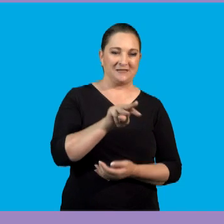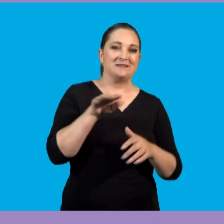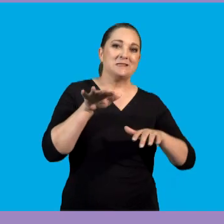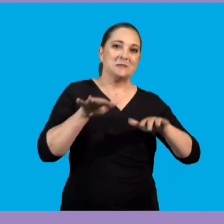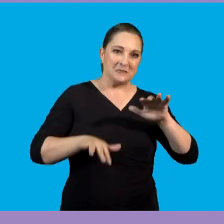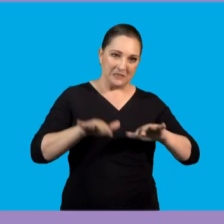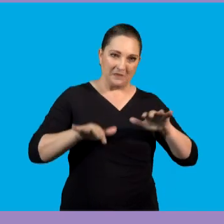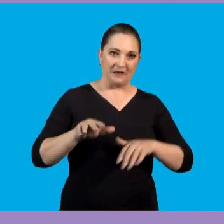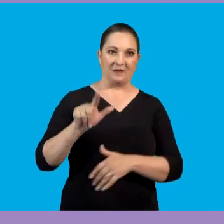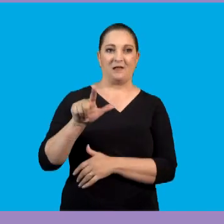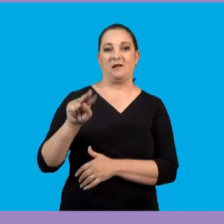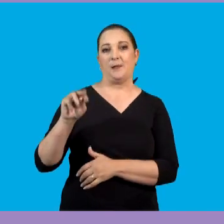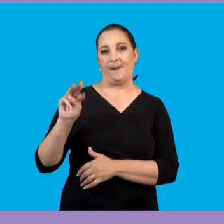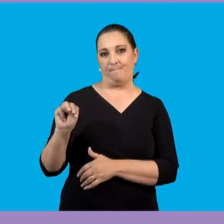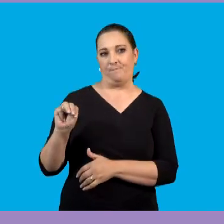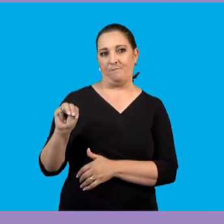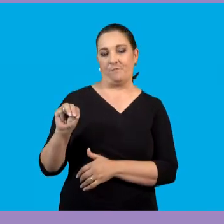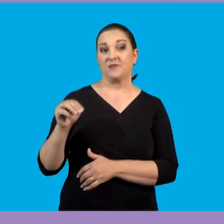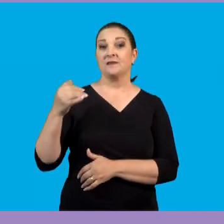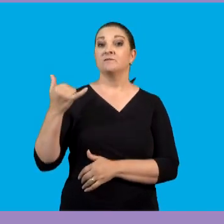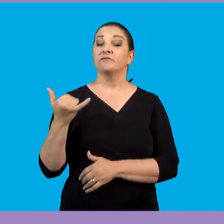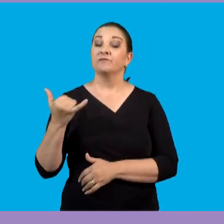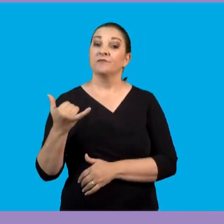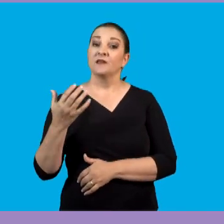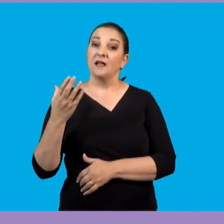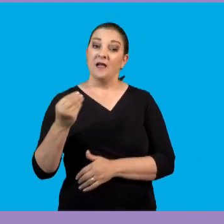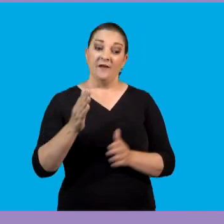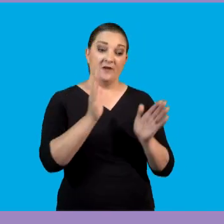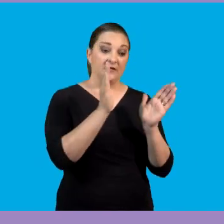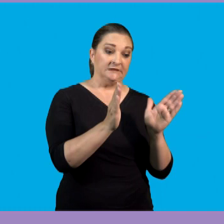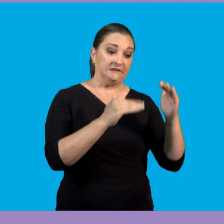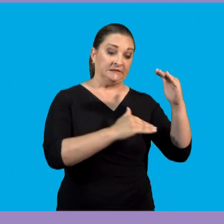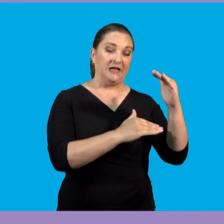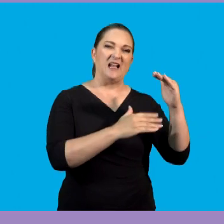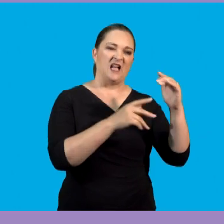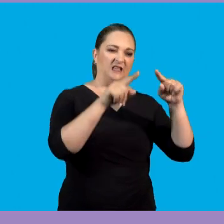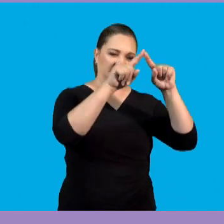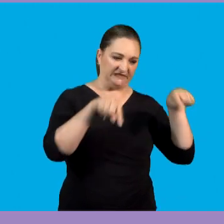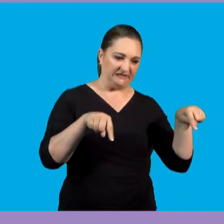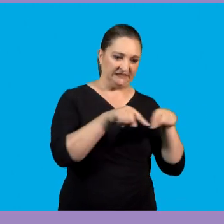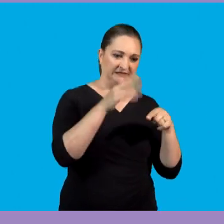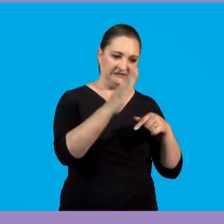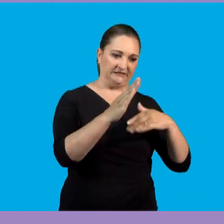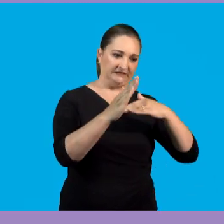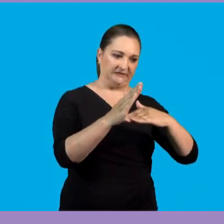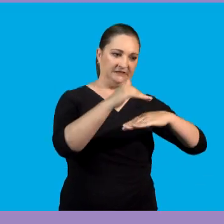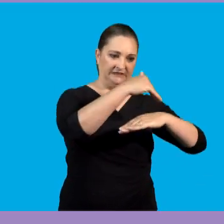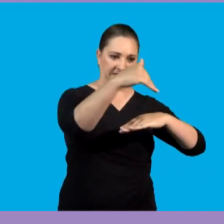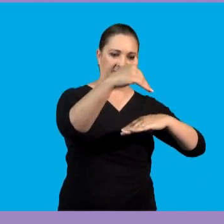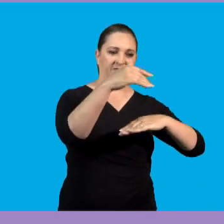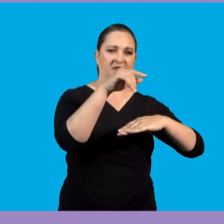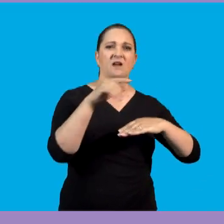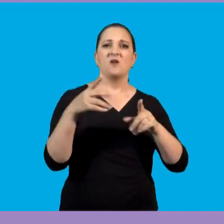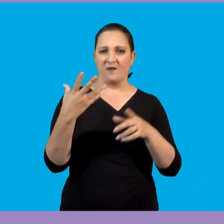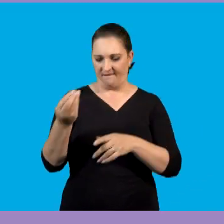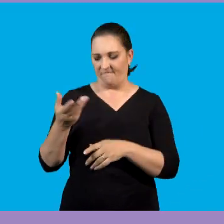to triangle LNM. Now we have been given the lengths of all the sides in both triangles. So let's see